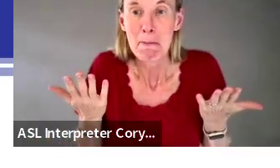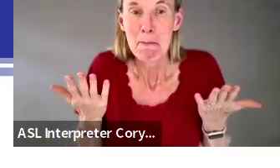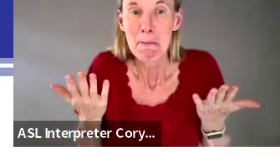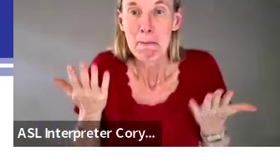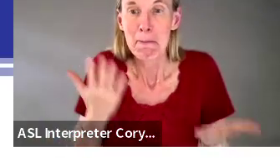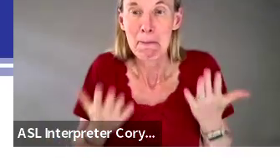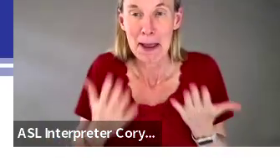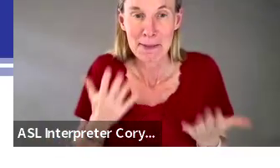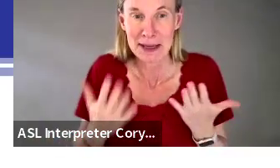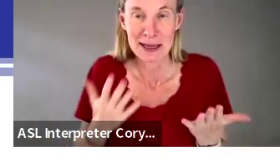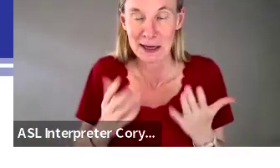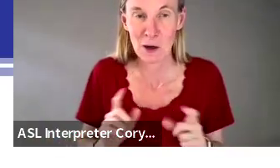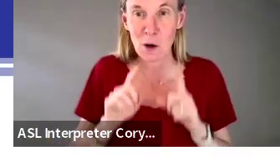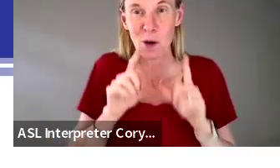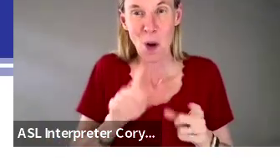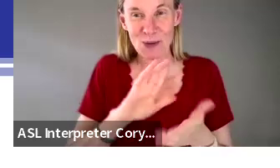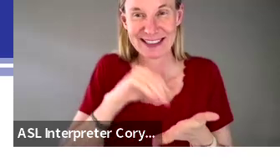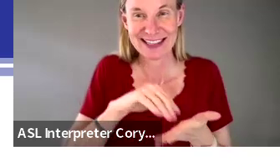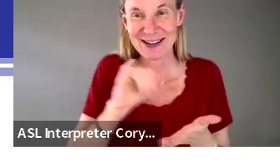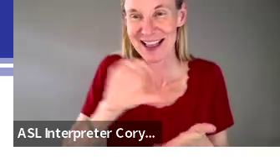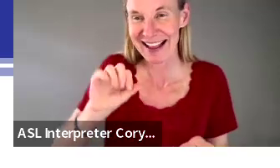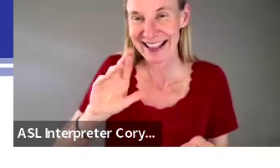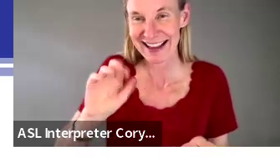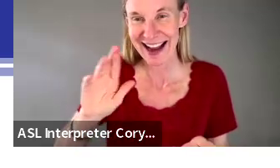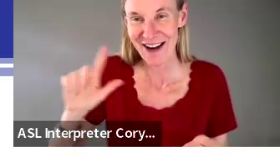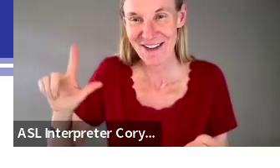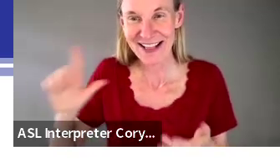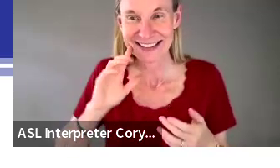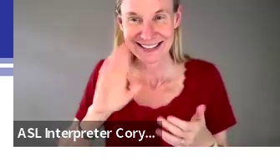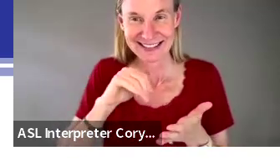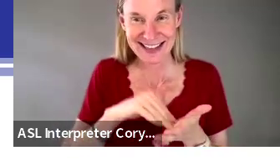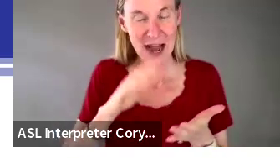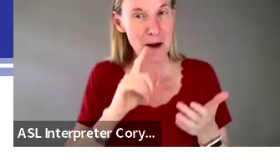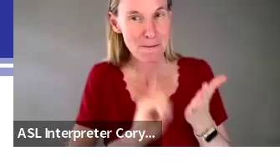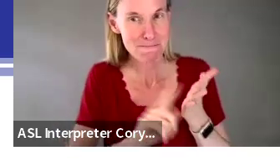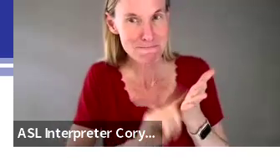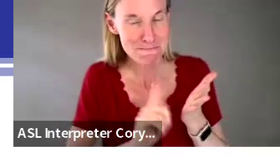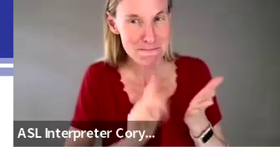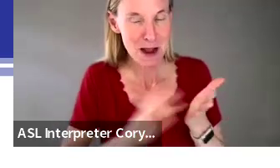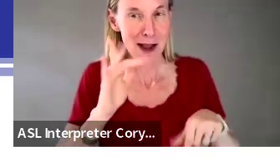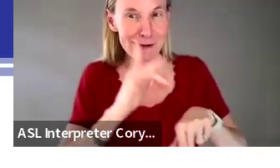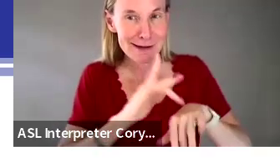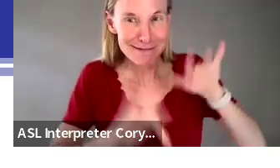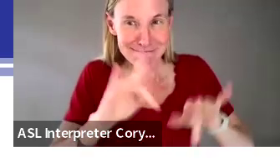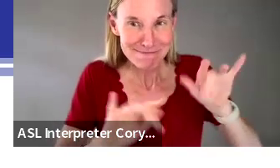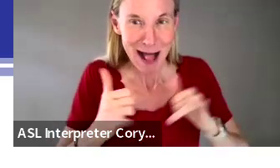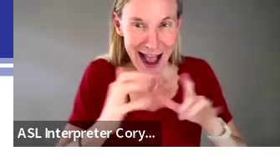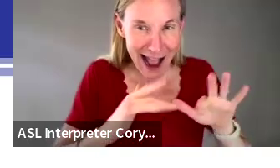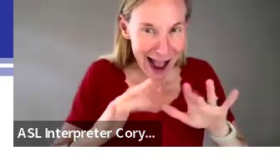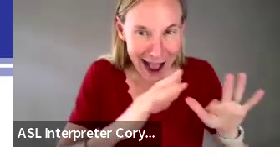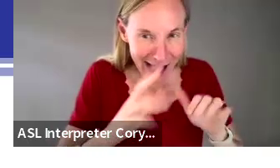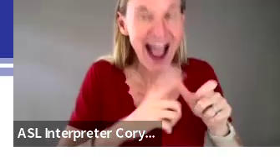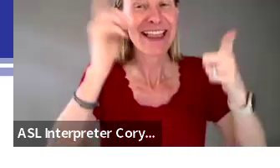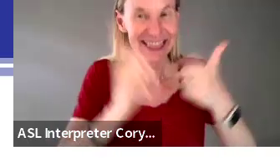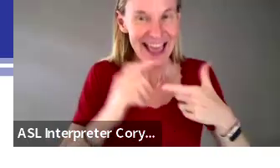to a center like the Carroll Center and explore and learn before making a purchase and getting a device. And then the